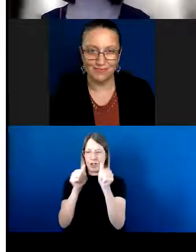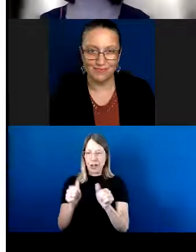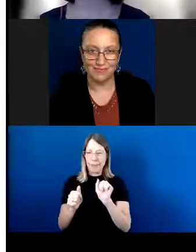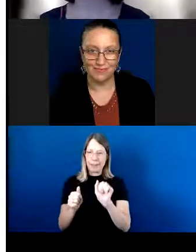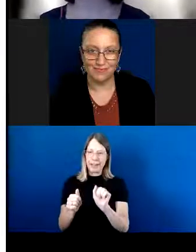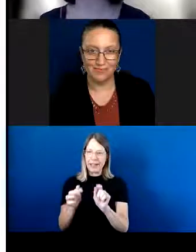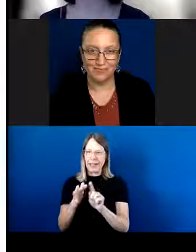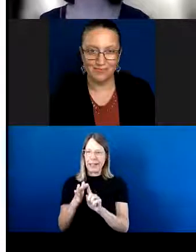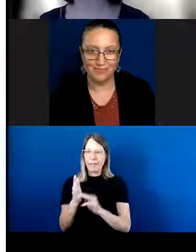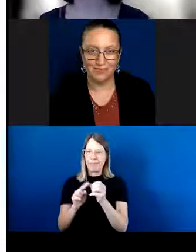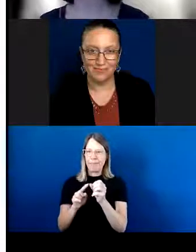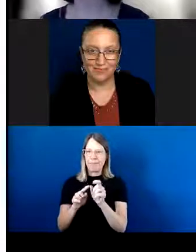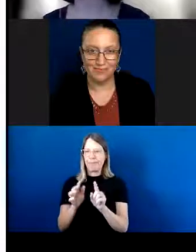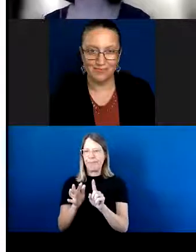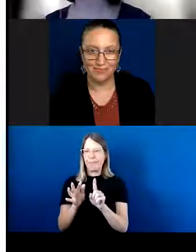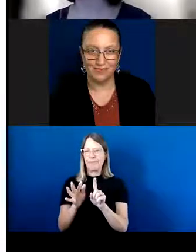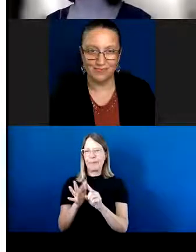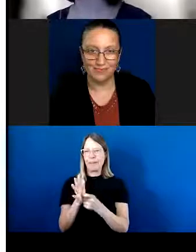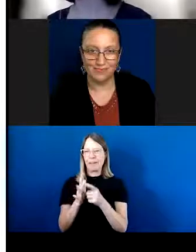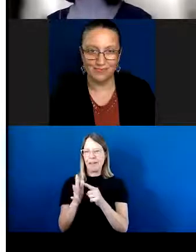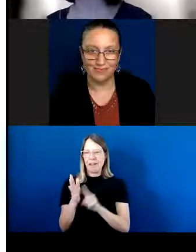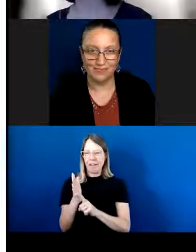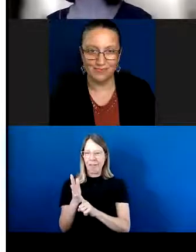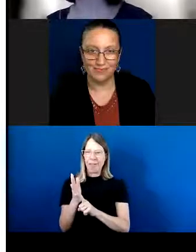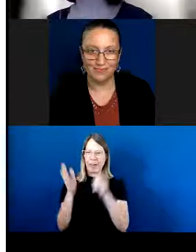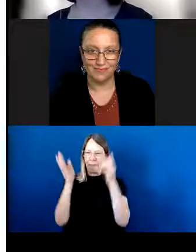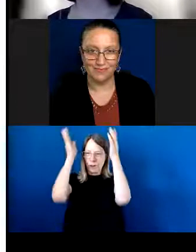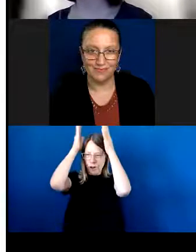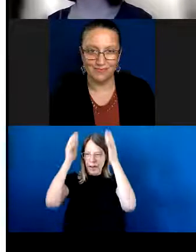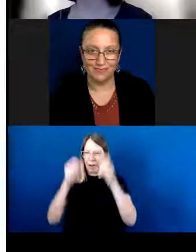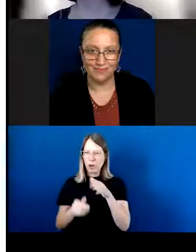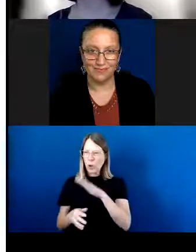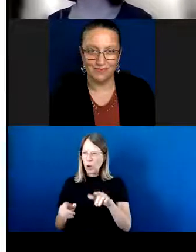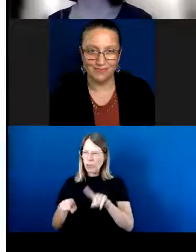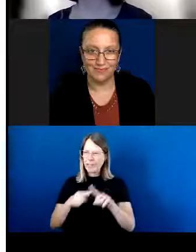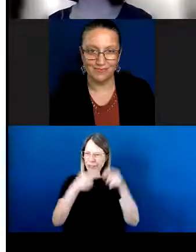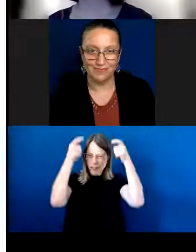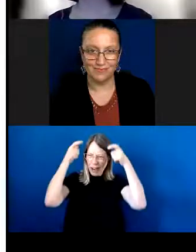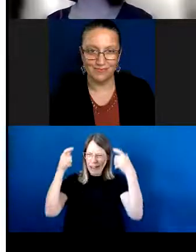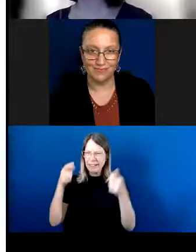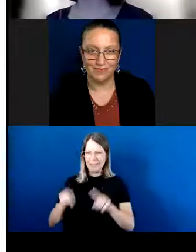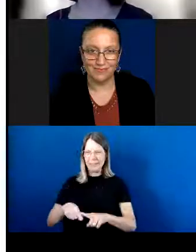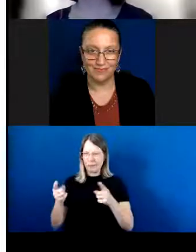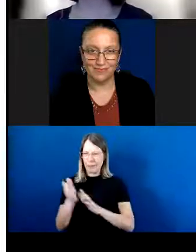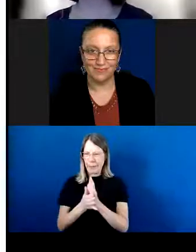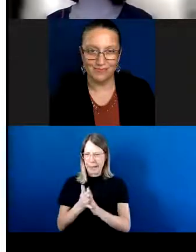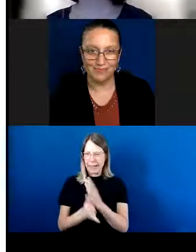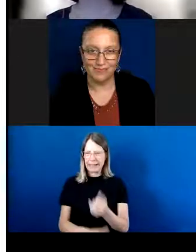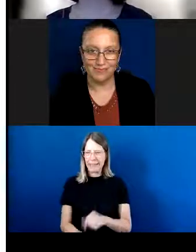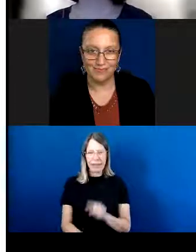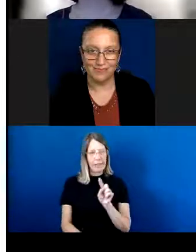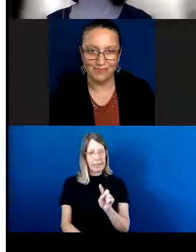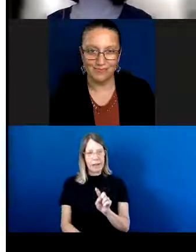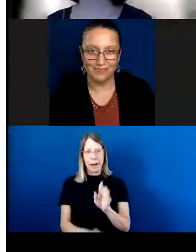different types of crowns pictured in heraldry, and they all have different meanings. In this amazing,